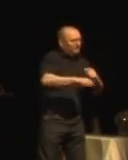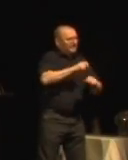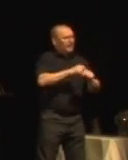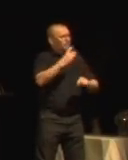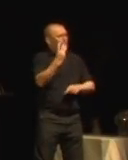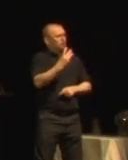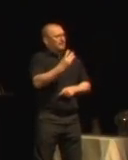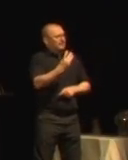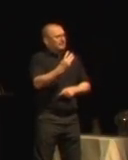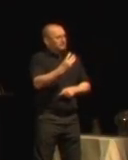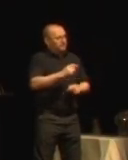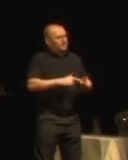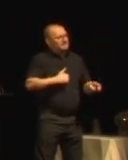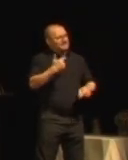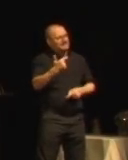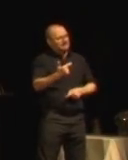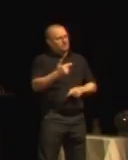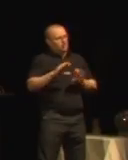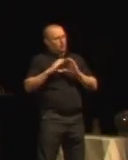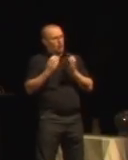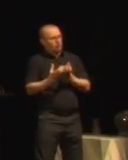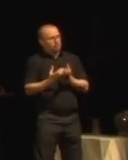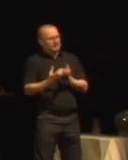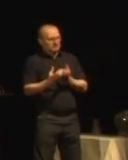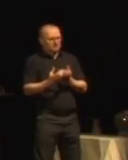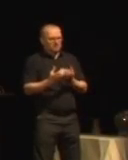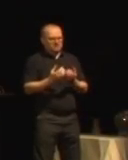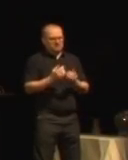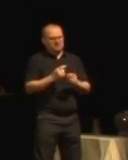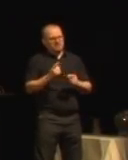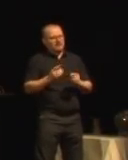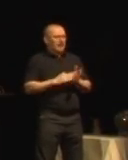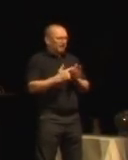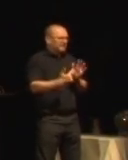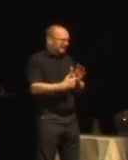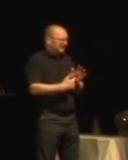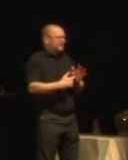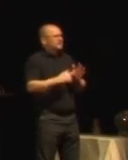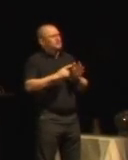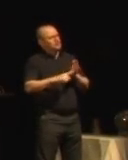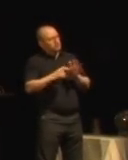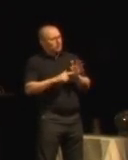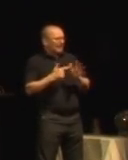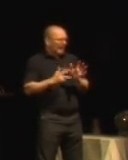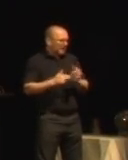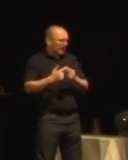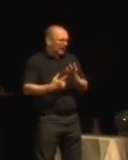went from 7 colleges, which were the predictable MIT, blah, blah, blah, to 27 colleges and a